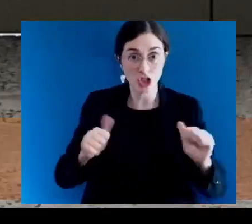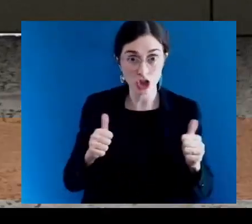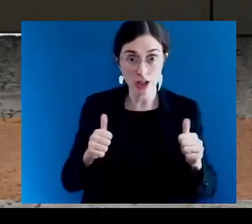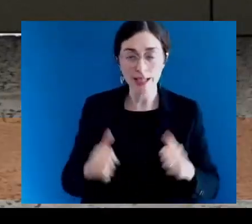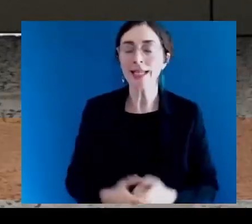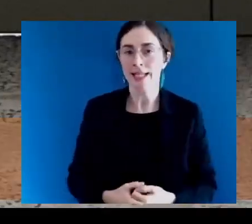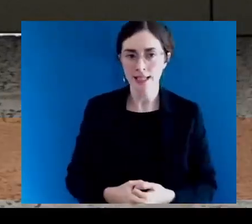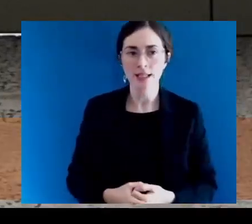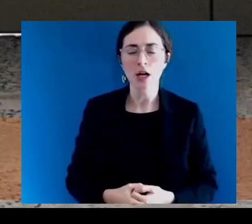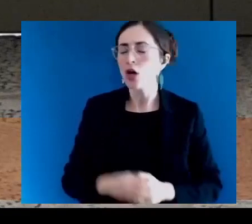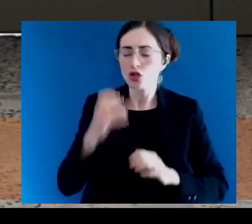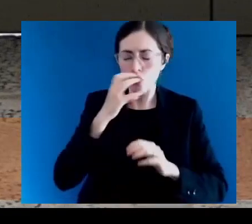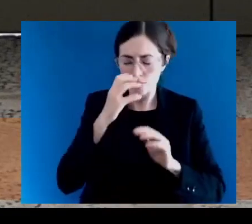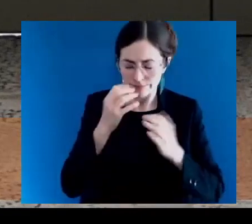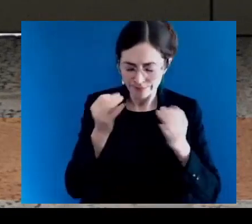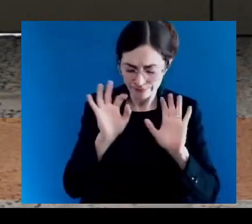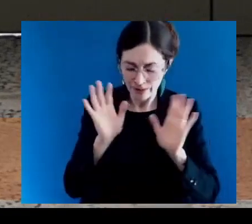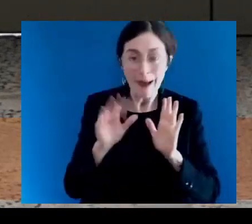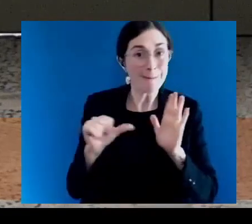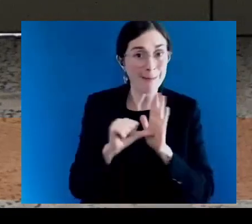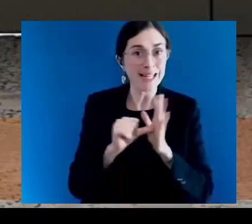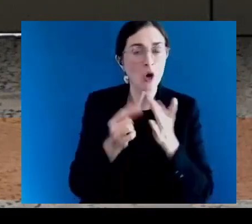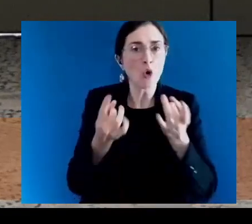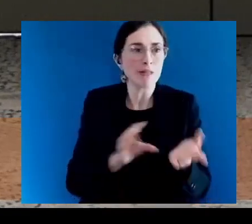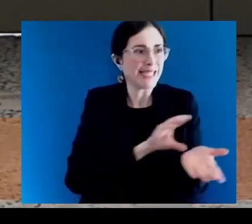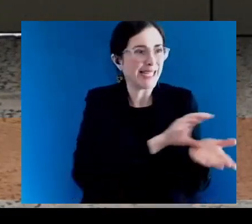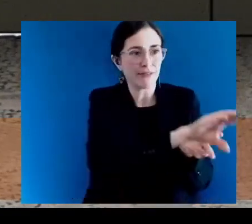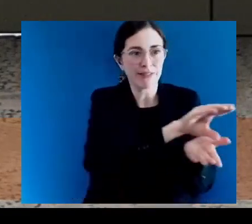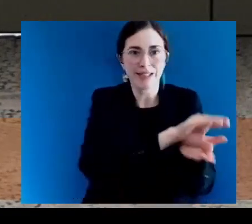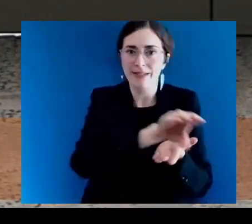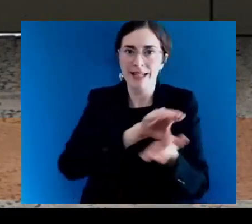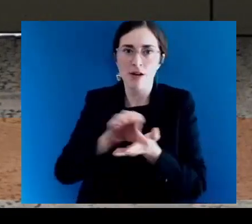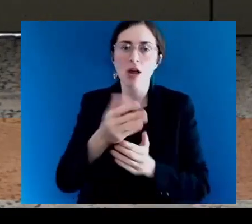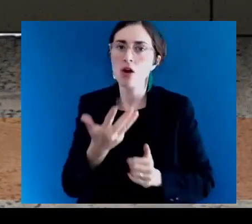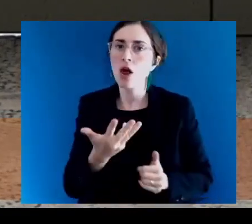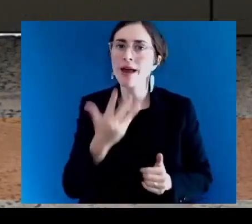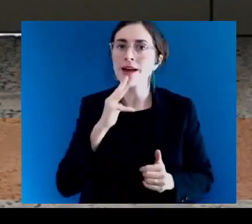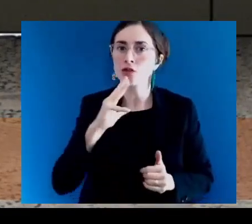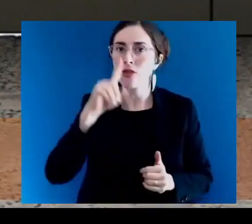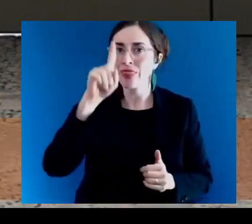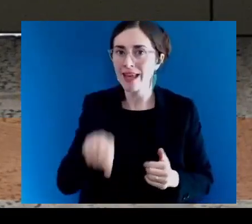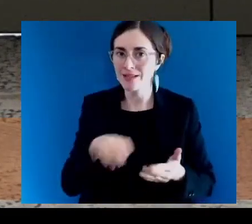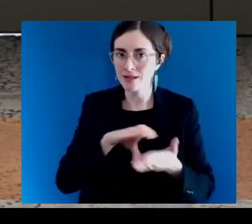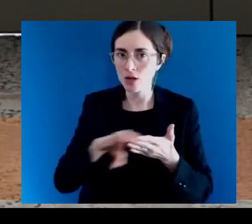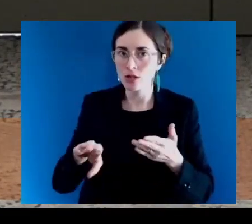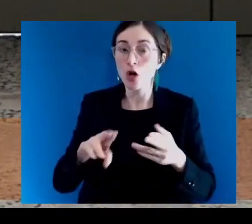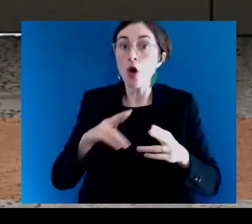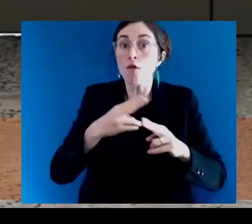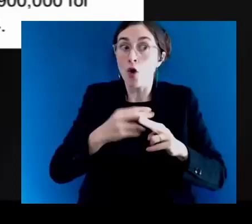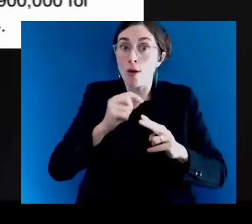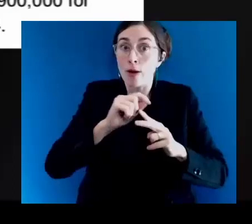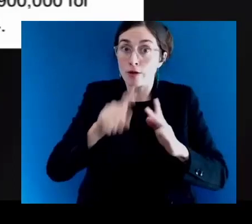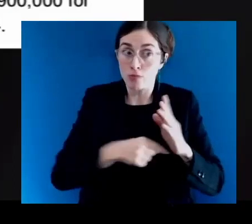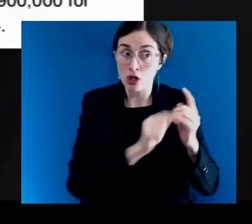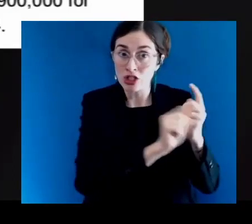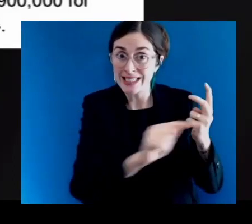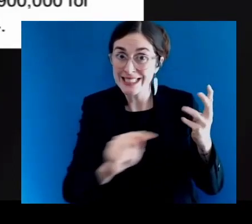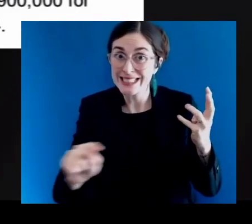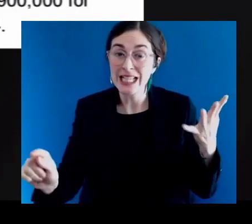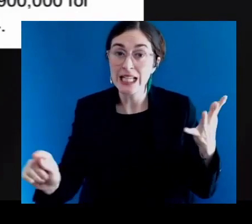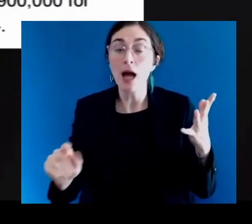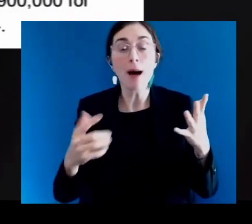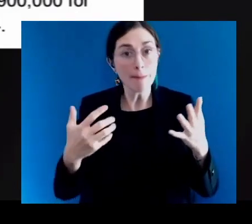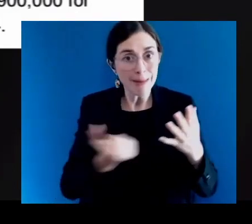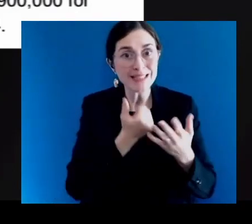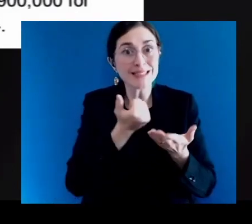Yeah. I'm sorry, the funding has already been allocated of 900,000 for projects to be delivered by June 2024. Is that how